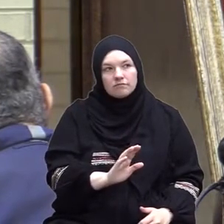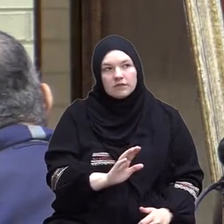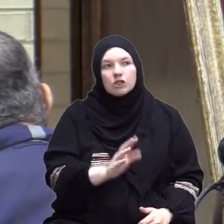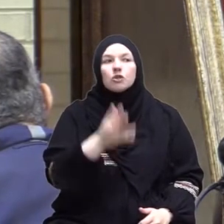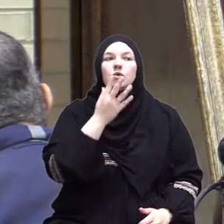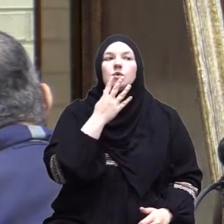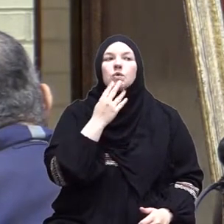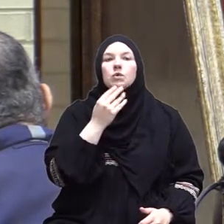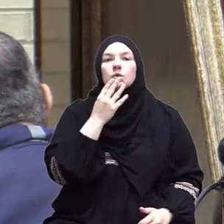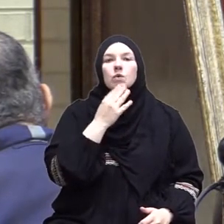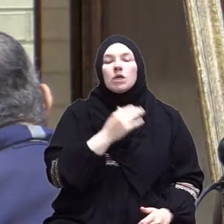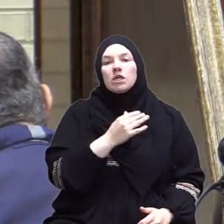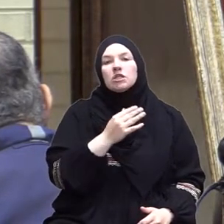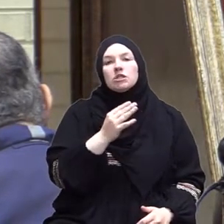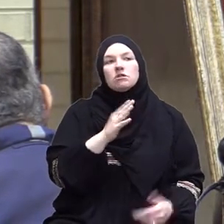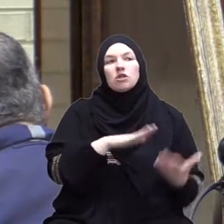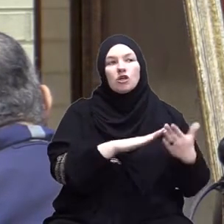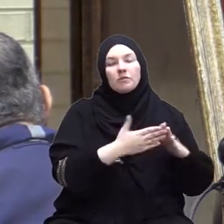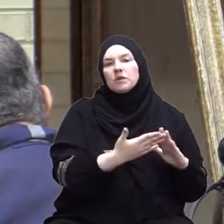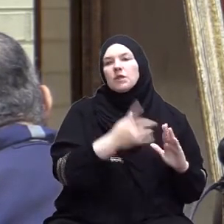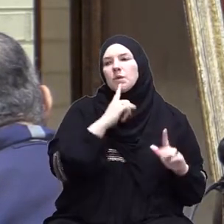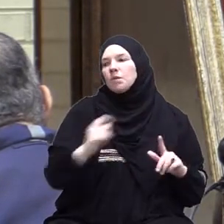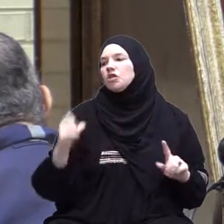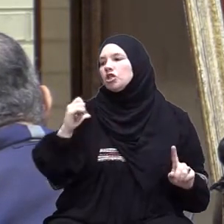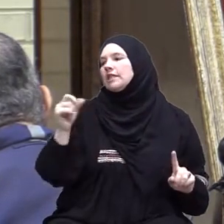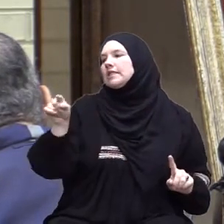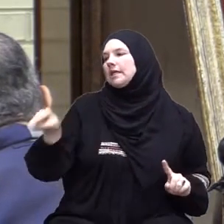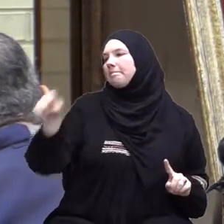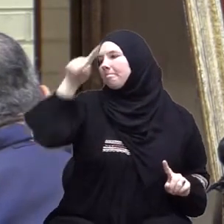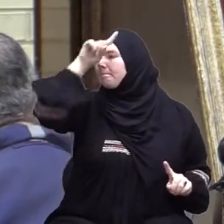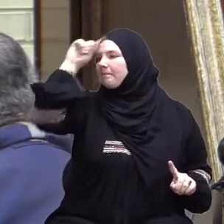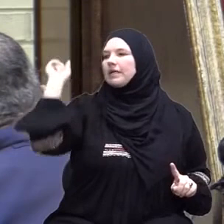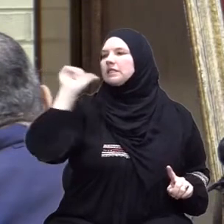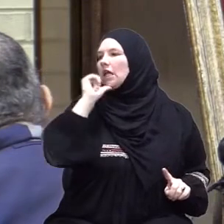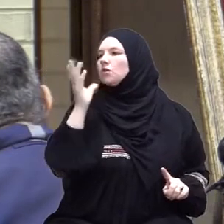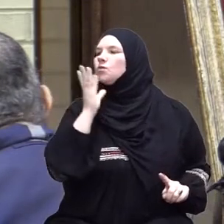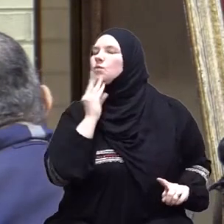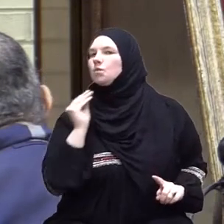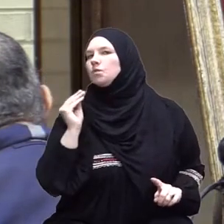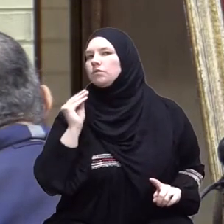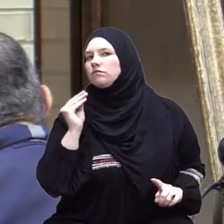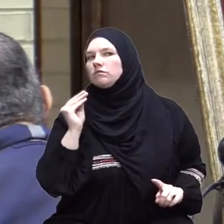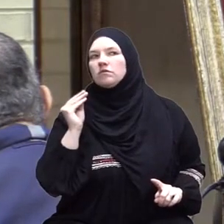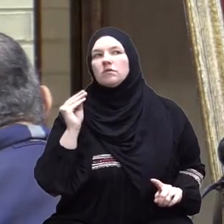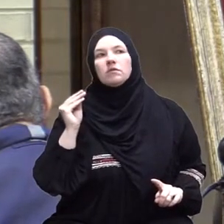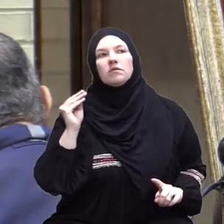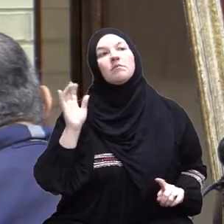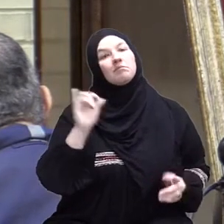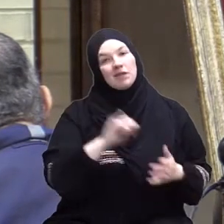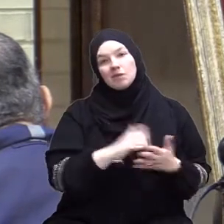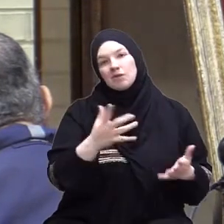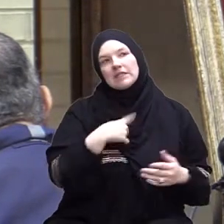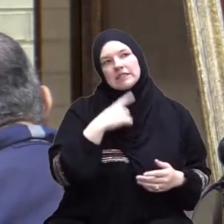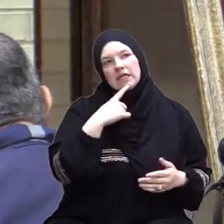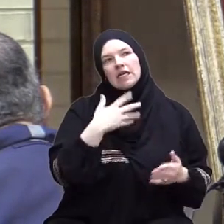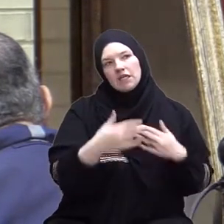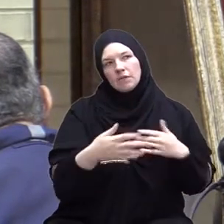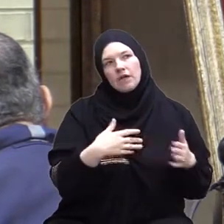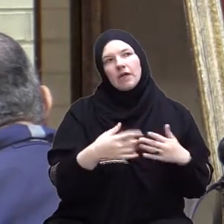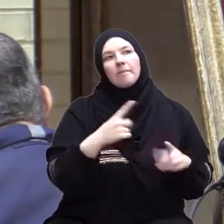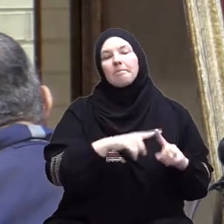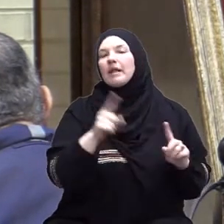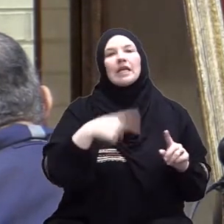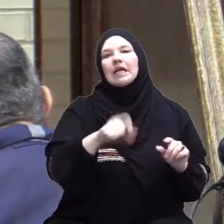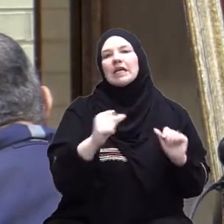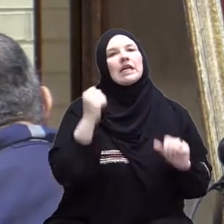So they cannot say, we reject him because he is not a Jew. But that's what they said anyway. But